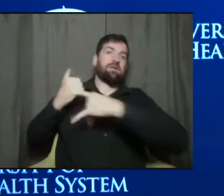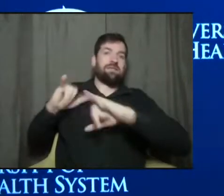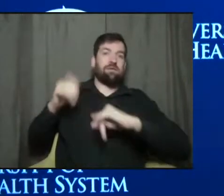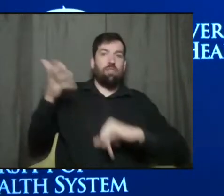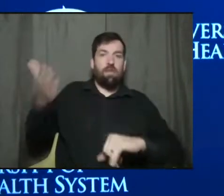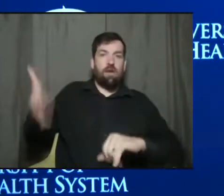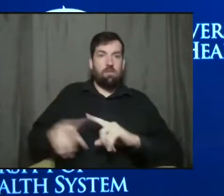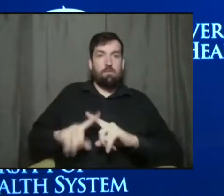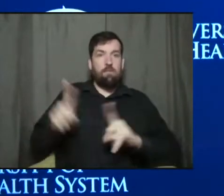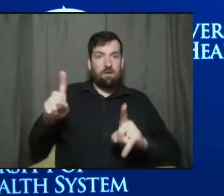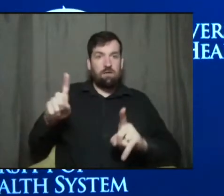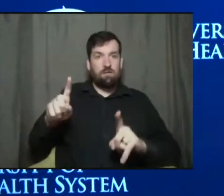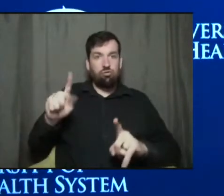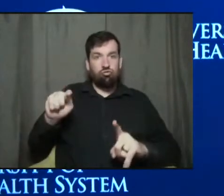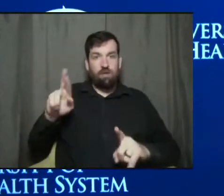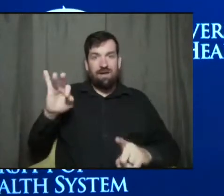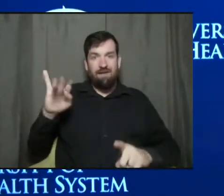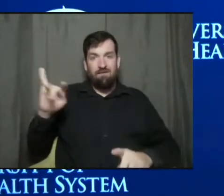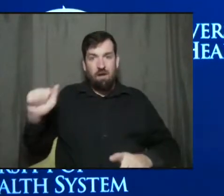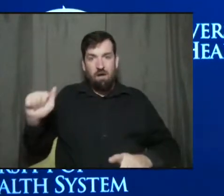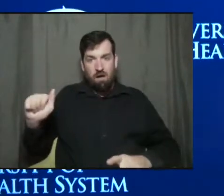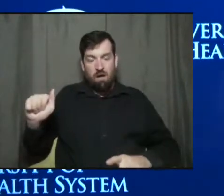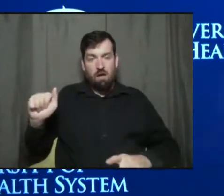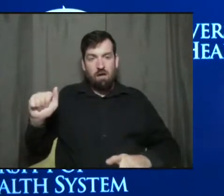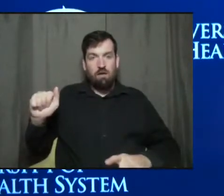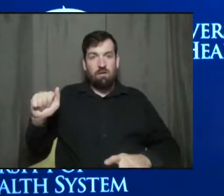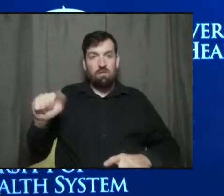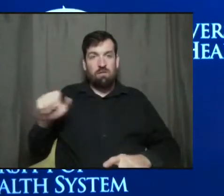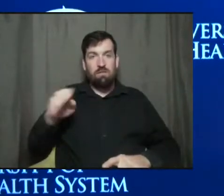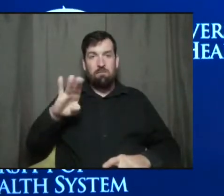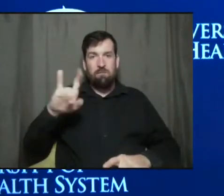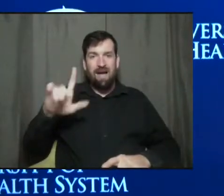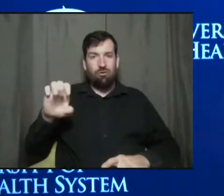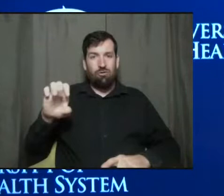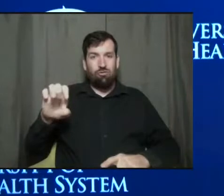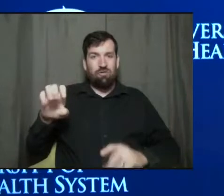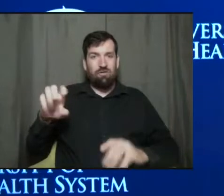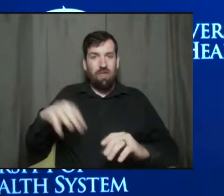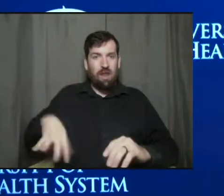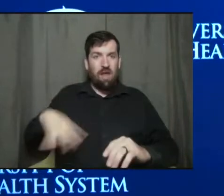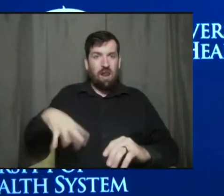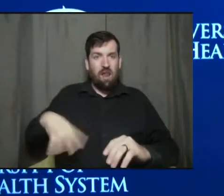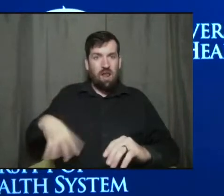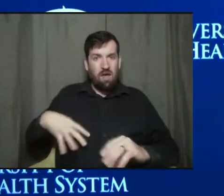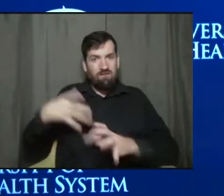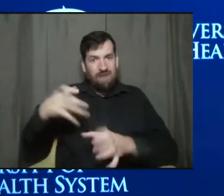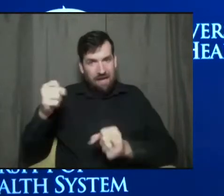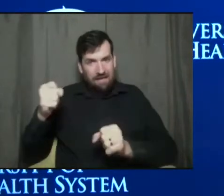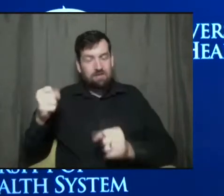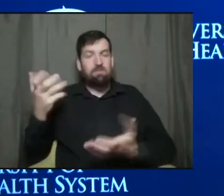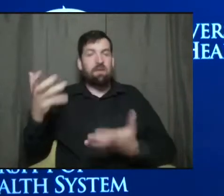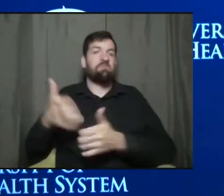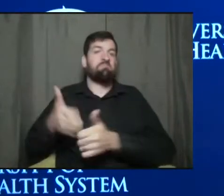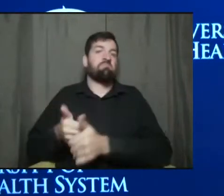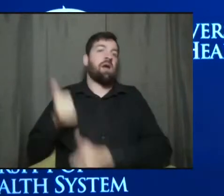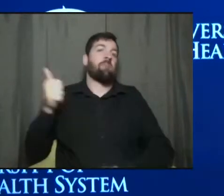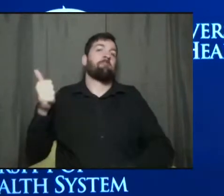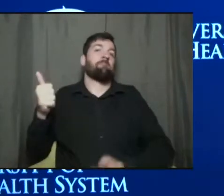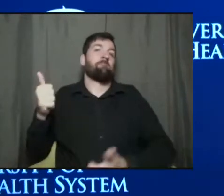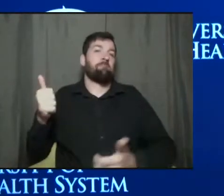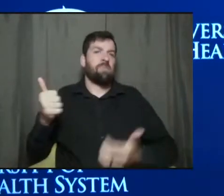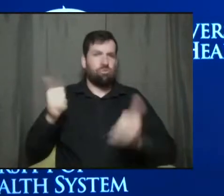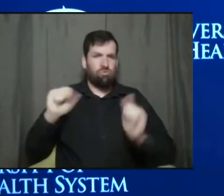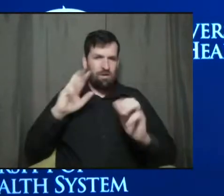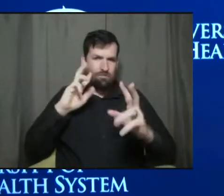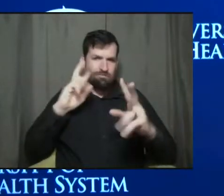up to effect. That is, the bile can get out a little bit faster, but it may still face obstruction. It may back up a little bit more. We're trying to come up with new therapies